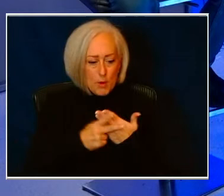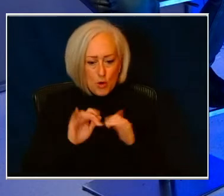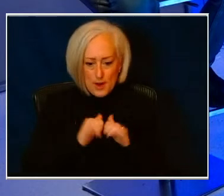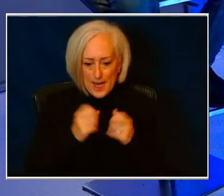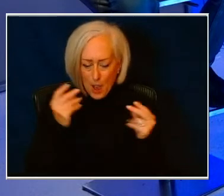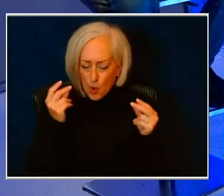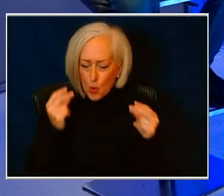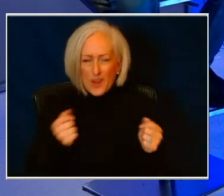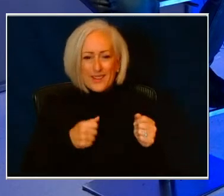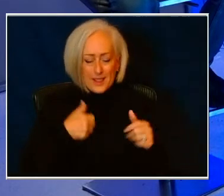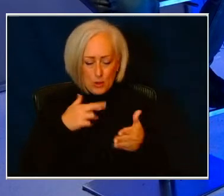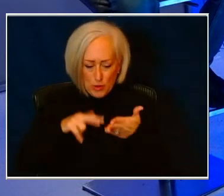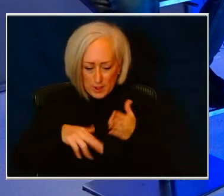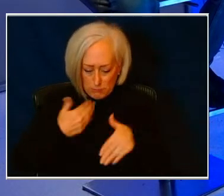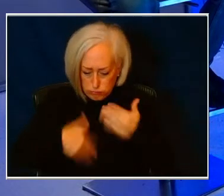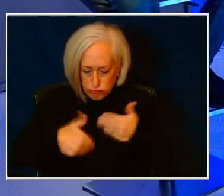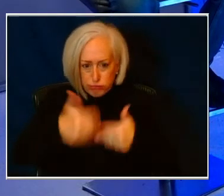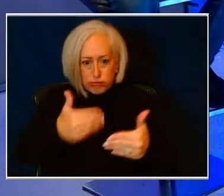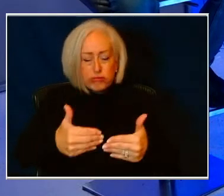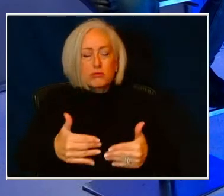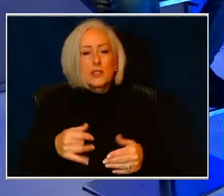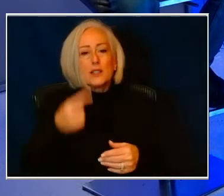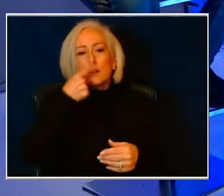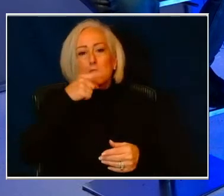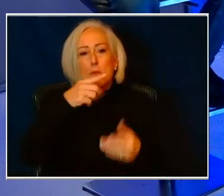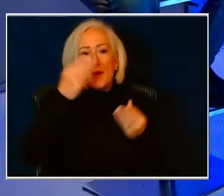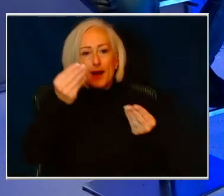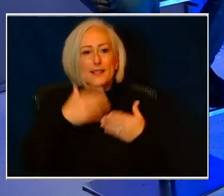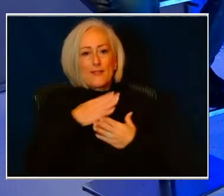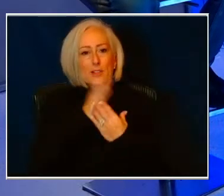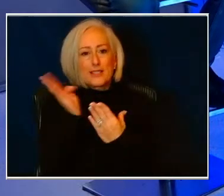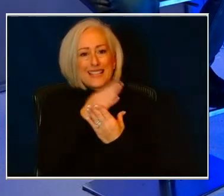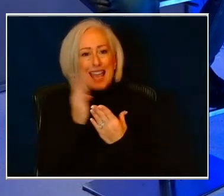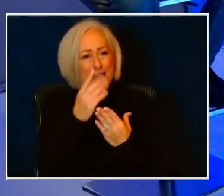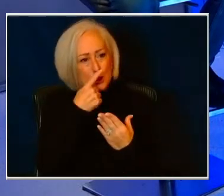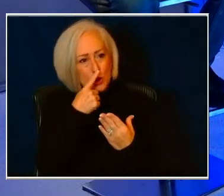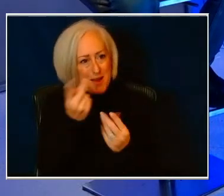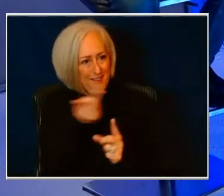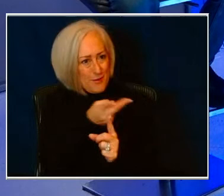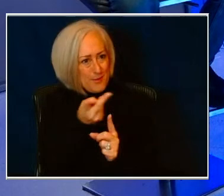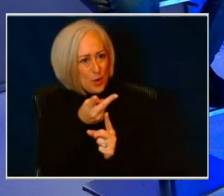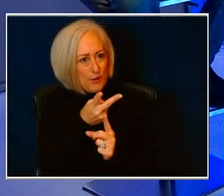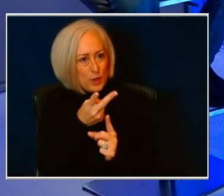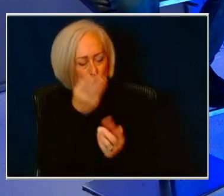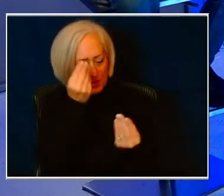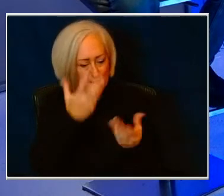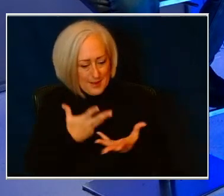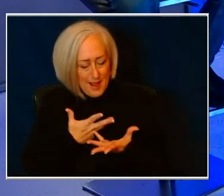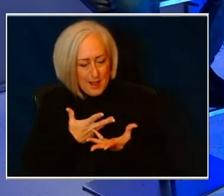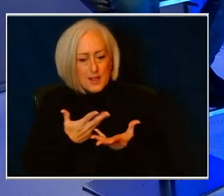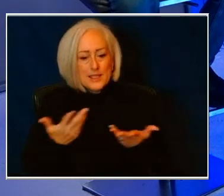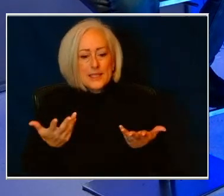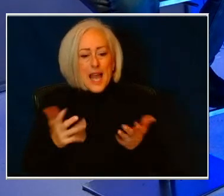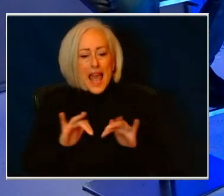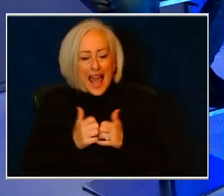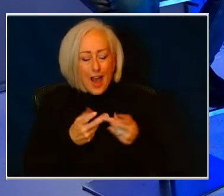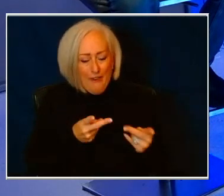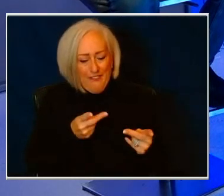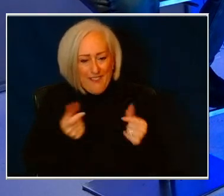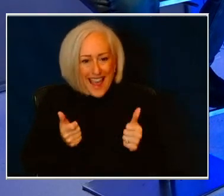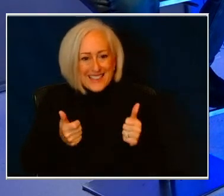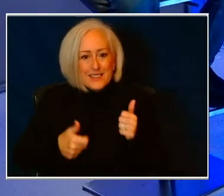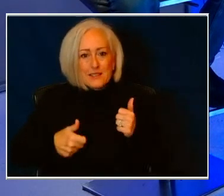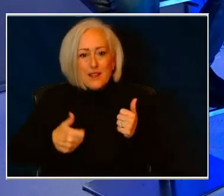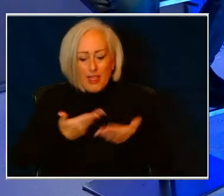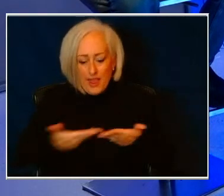moving, give us kind of a gauge of that. I want to hear from both of you just about the gauge of how quickly things are moving. I've had people